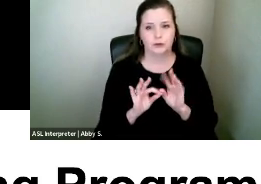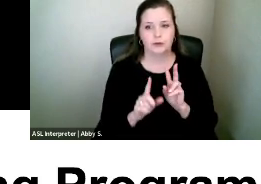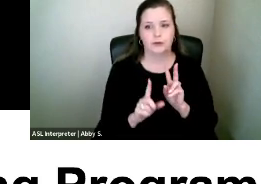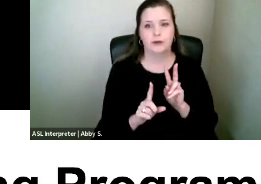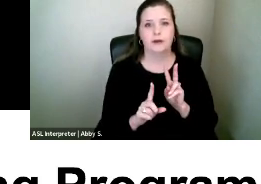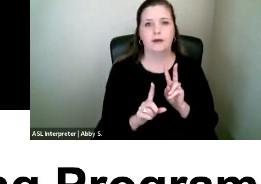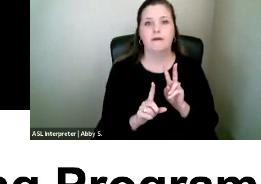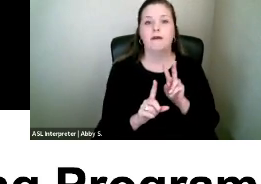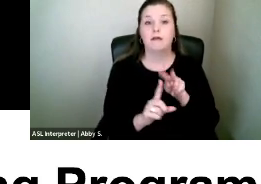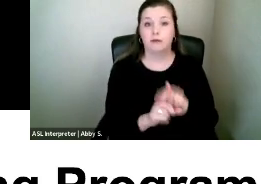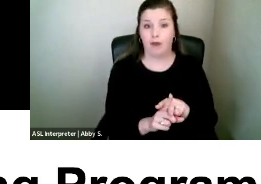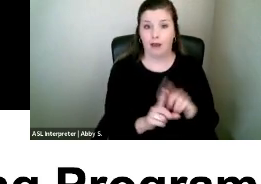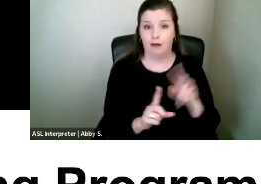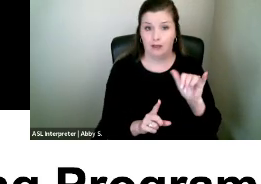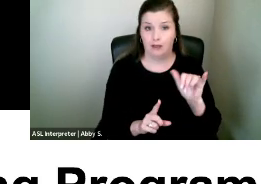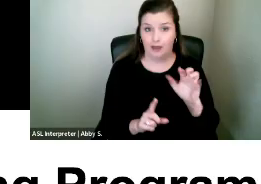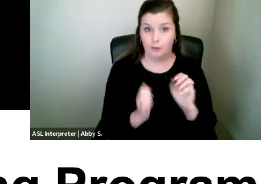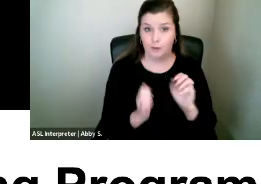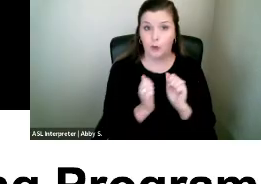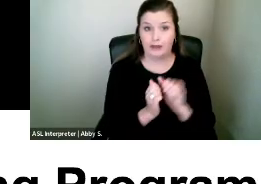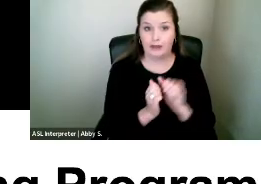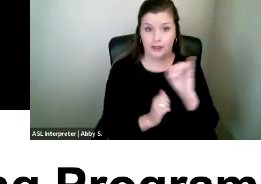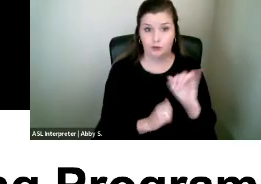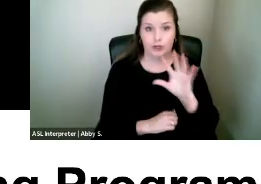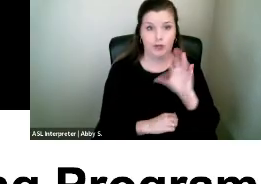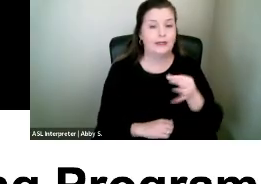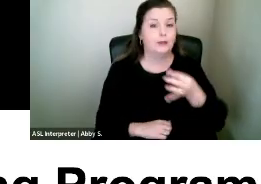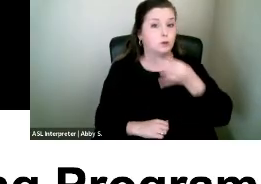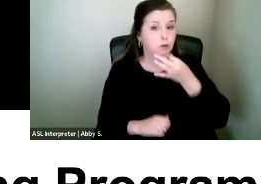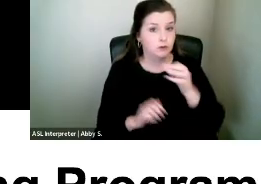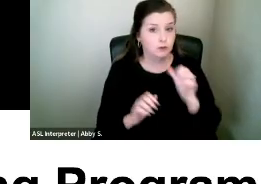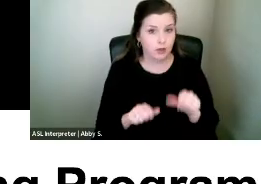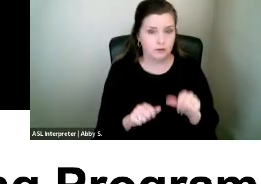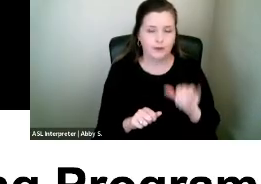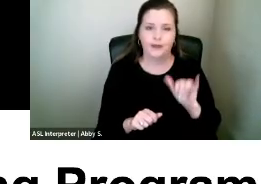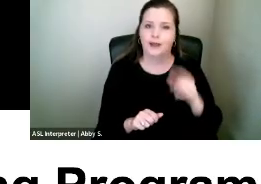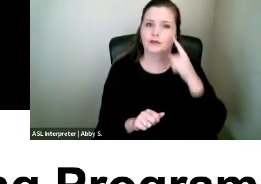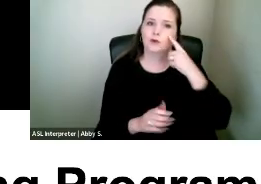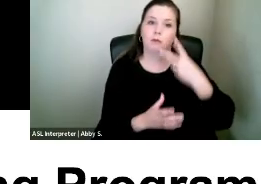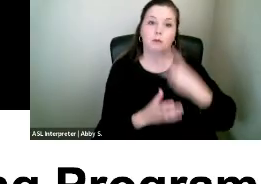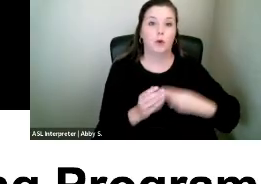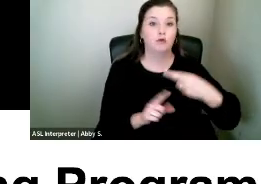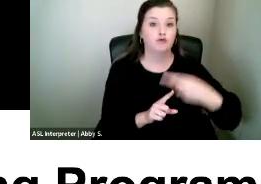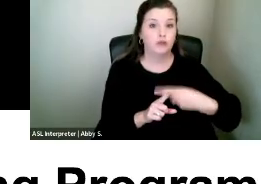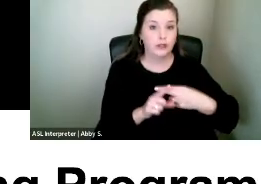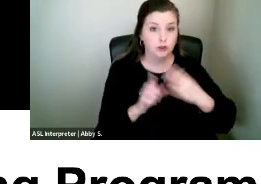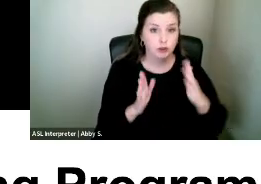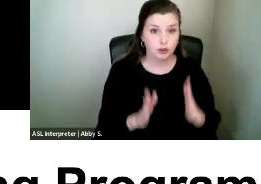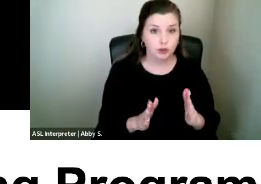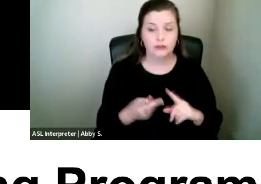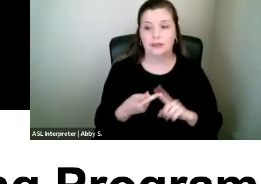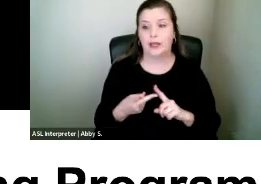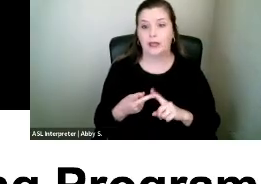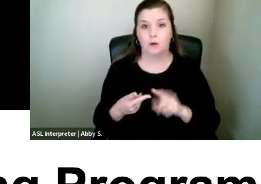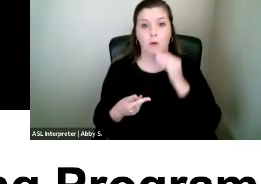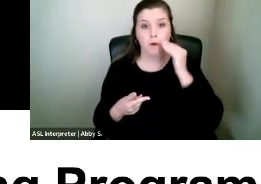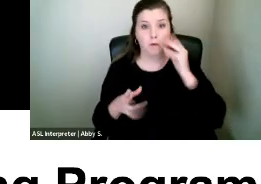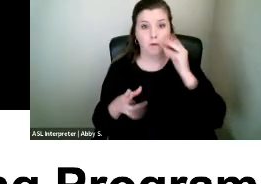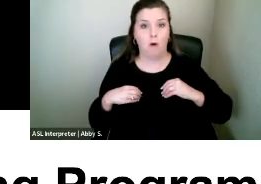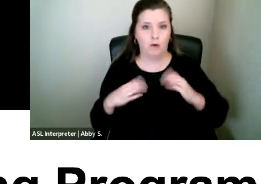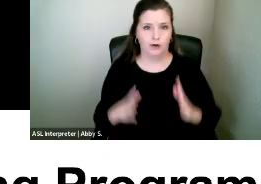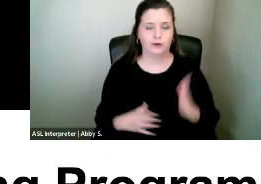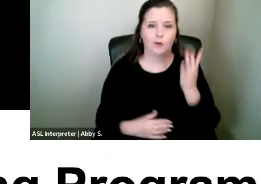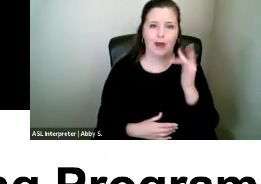your insurance companies as soon as possible. That goes for renters and homeowners because FEMA cannot